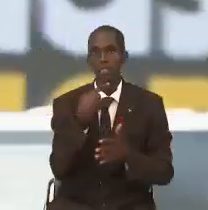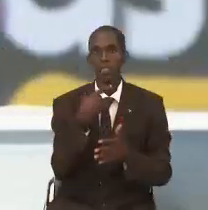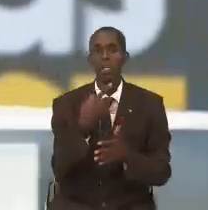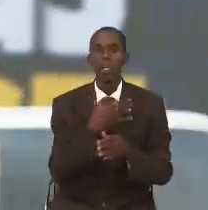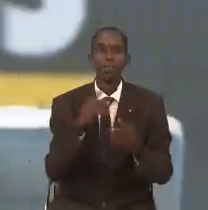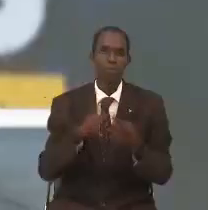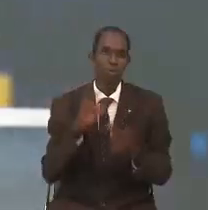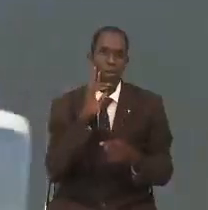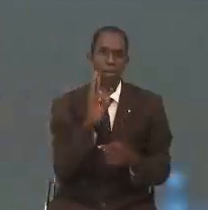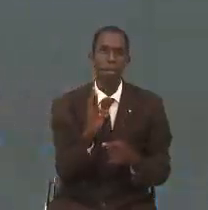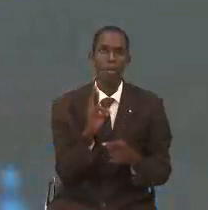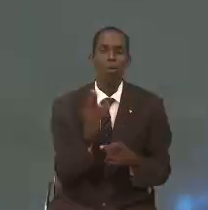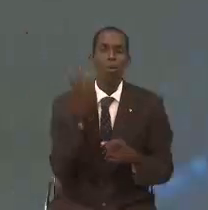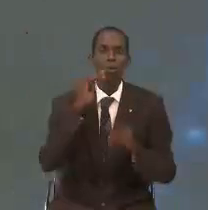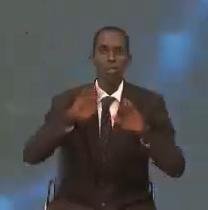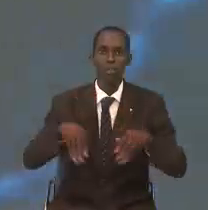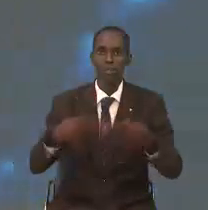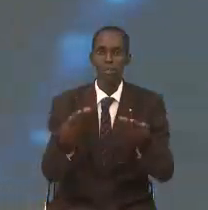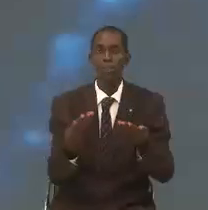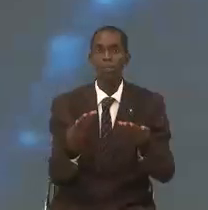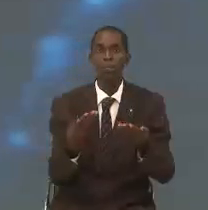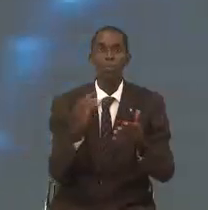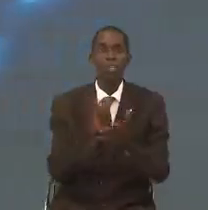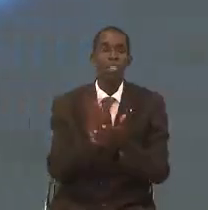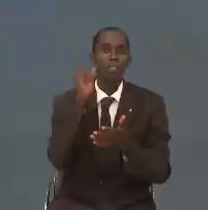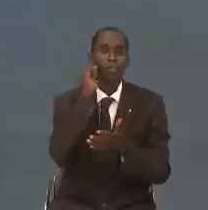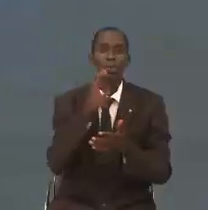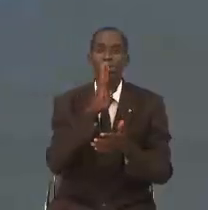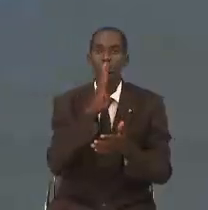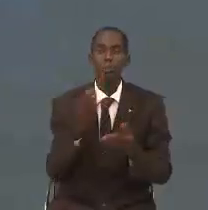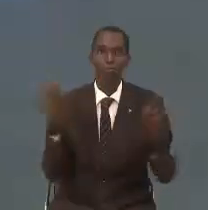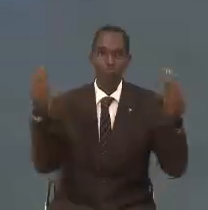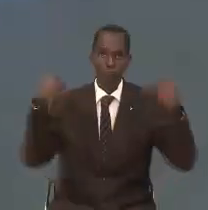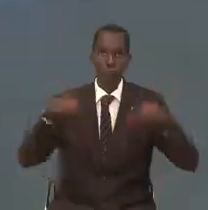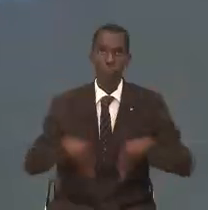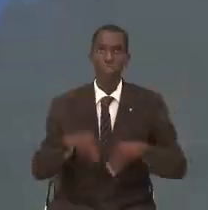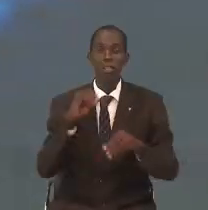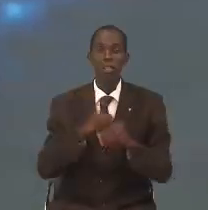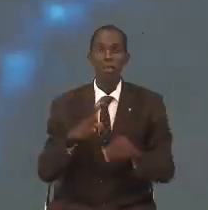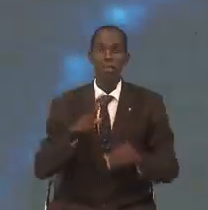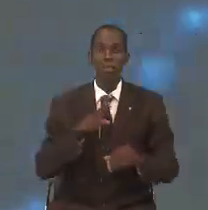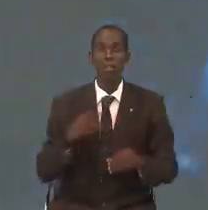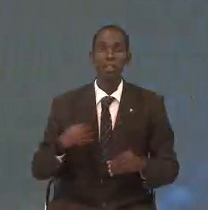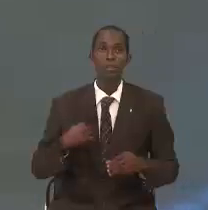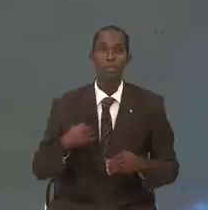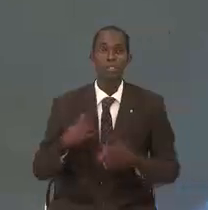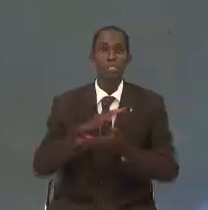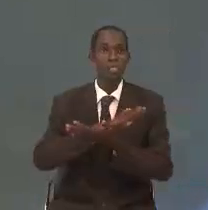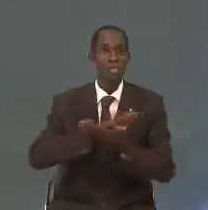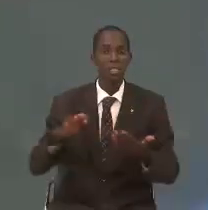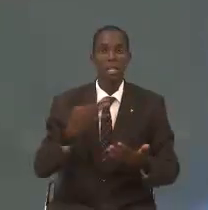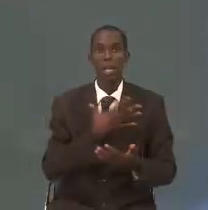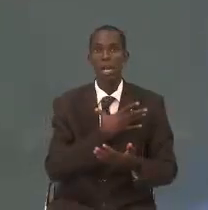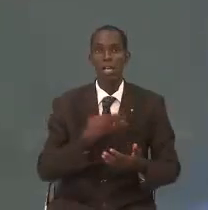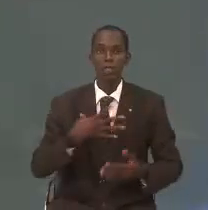her was granted that she should be arrayed in fine linen, clean and